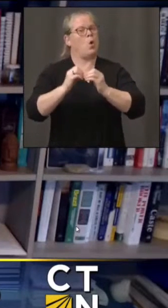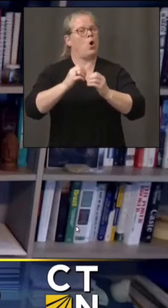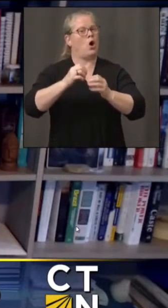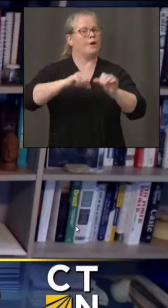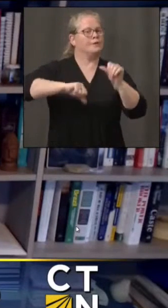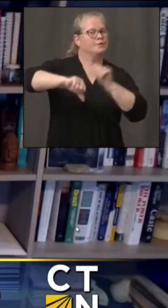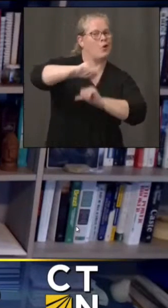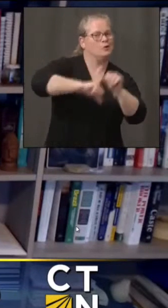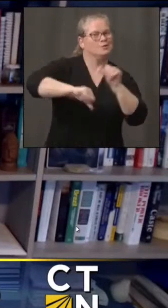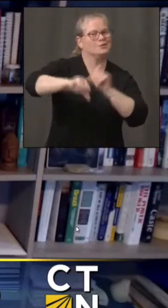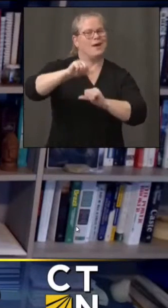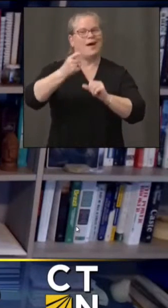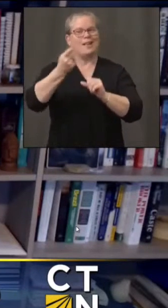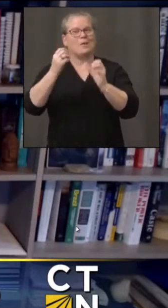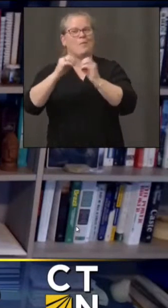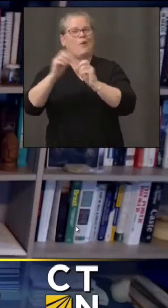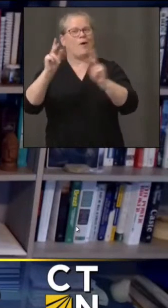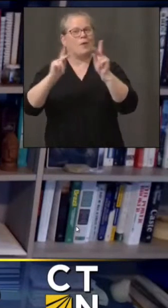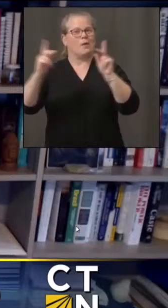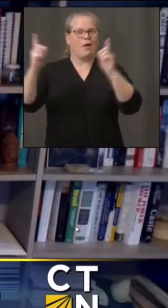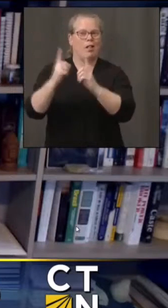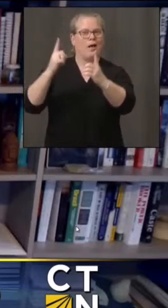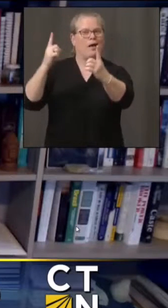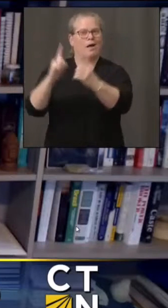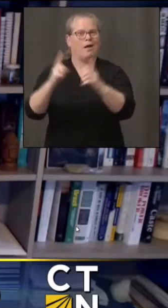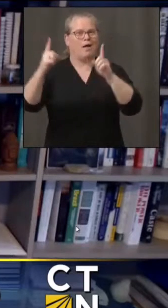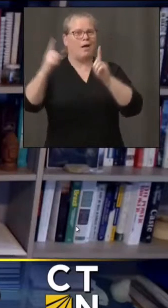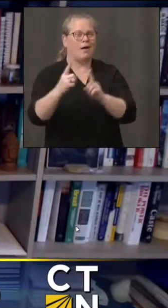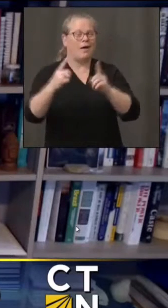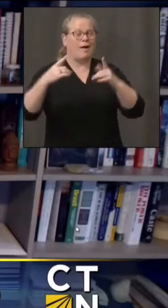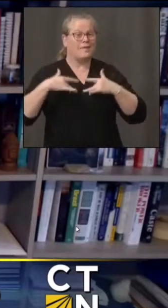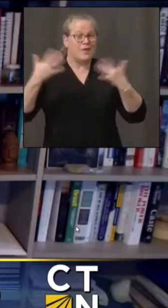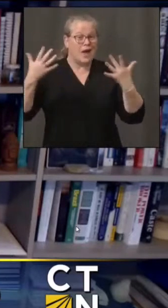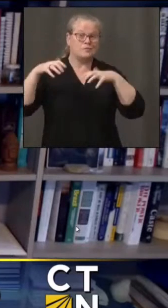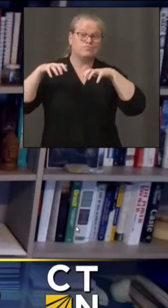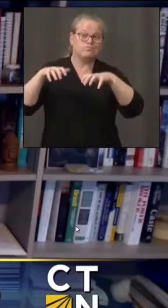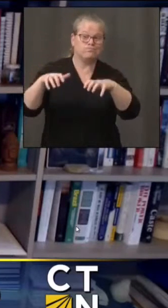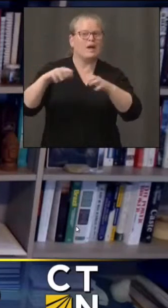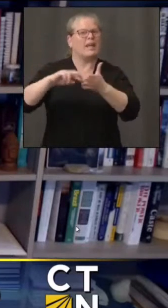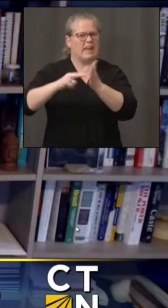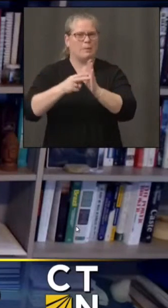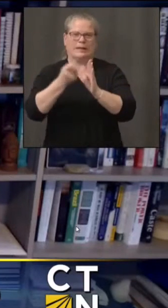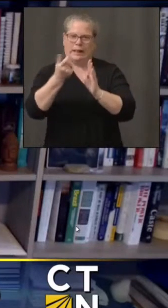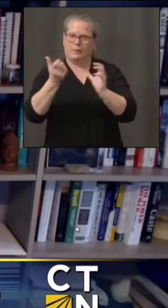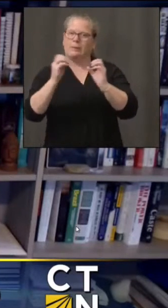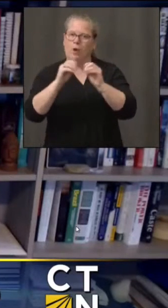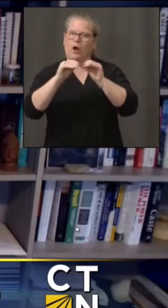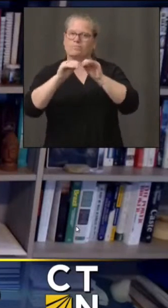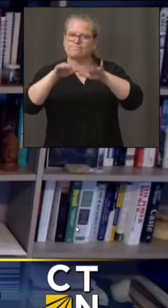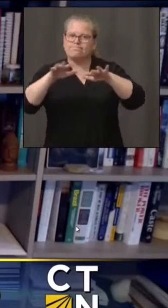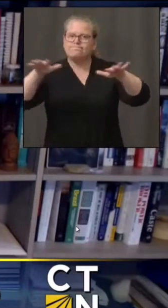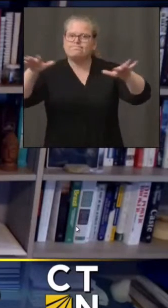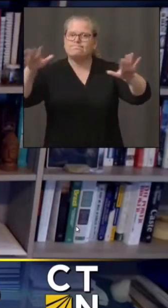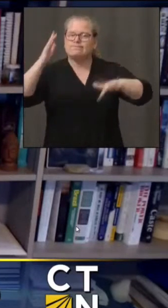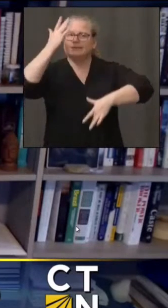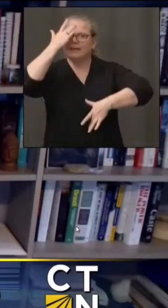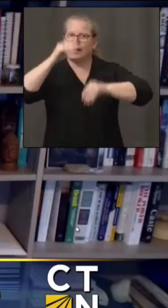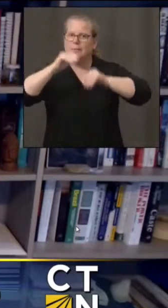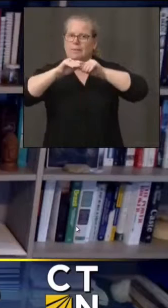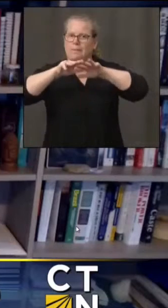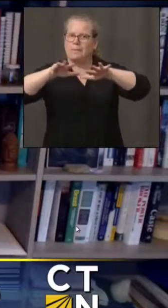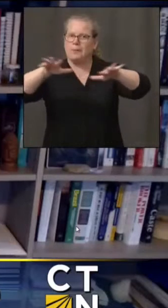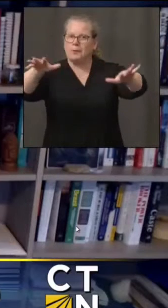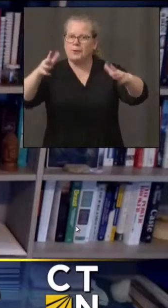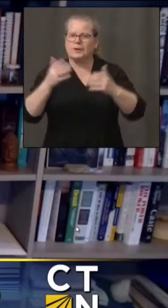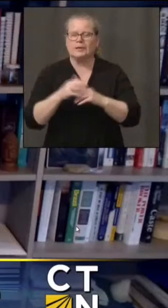face-to-face events, and we're going to also have more transmission. I think the big issue here is that why are we different now here in October than in March